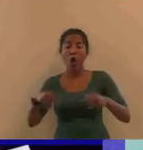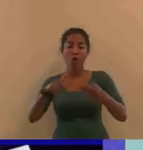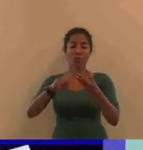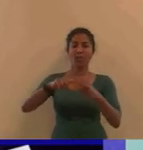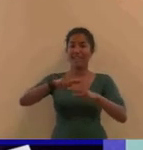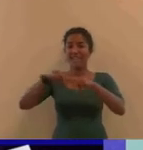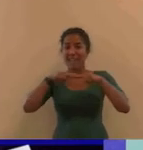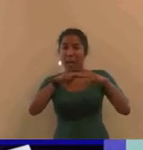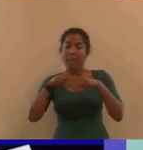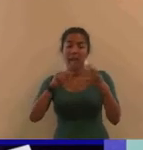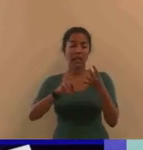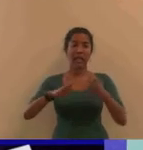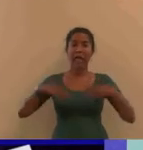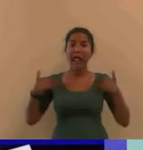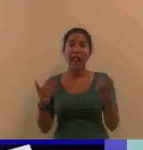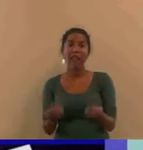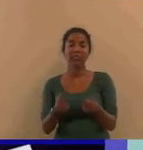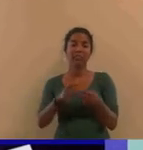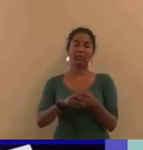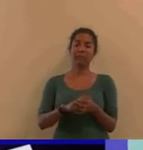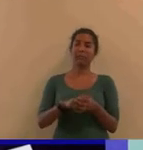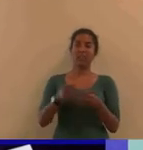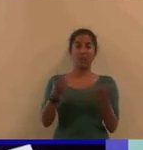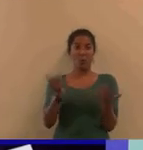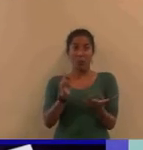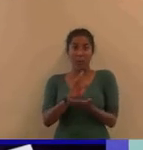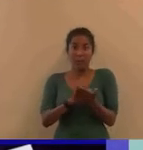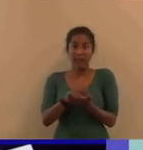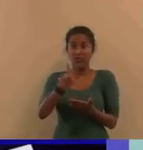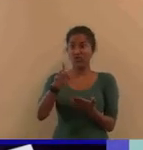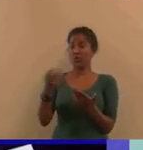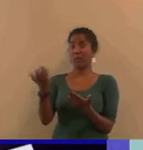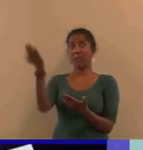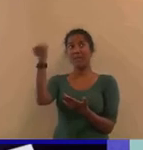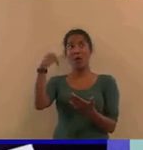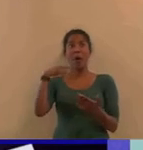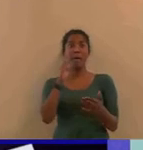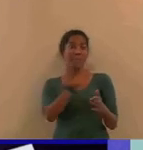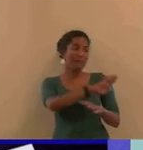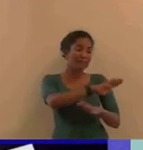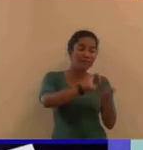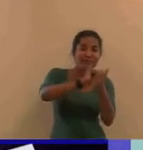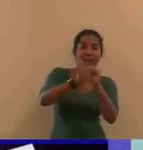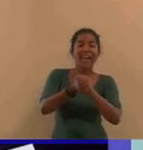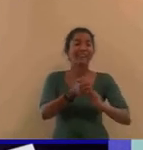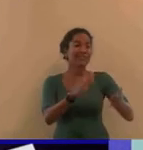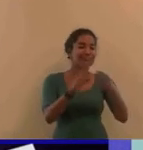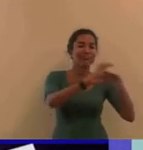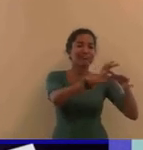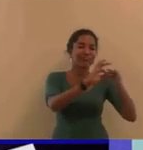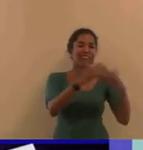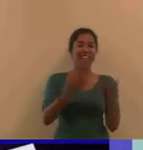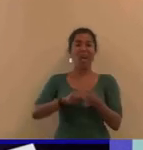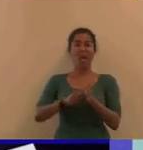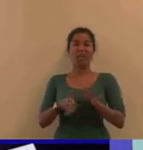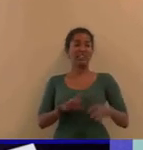family, health? Is it the fact that you took for granted the time that you spent with friends before the lockdown? Perhaps